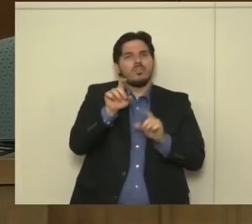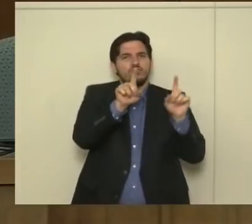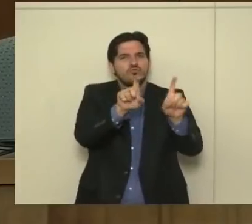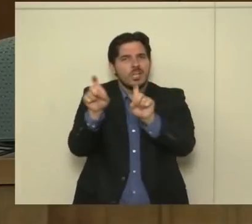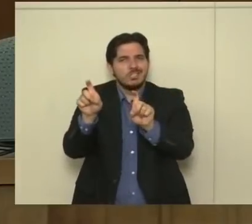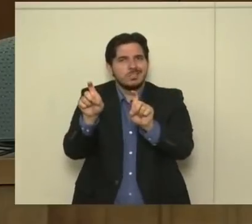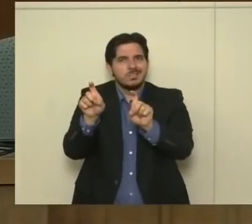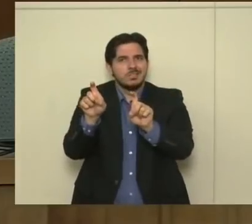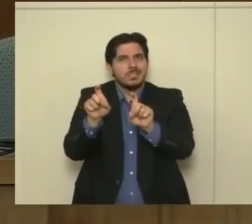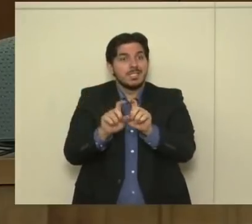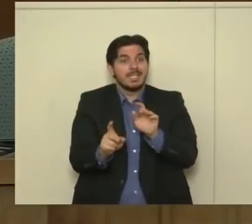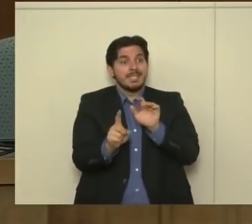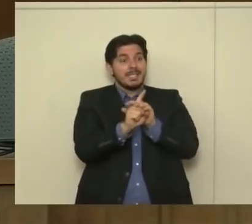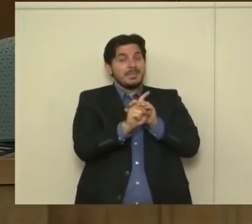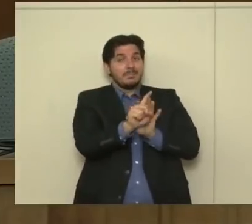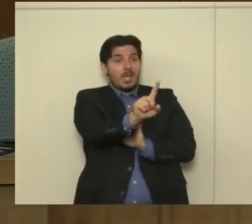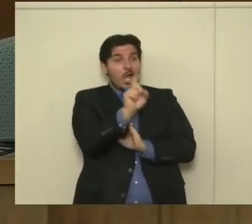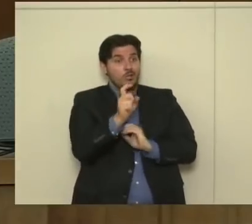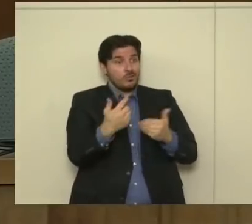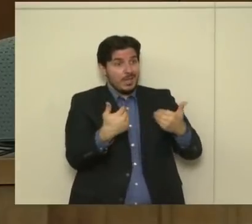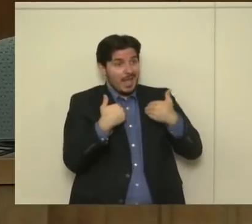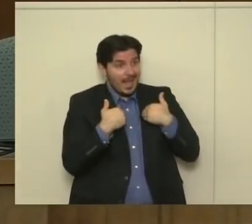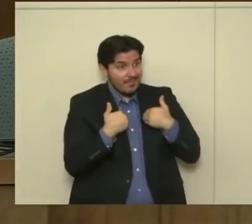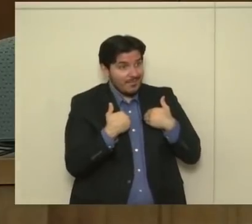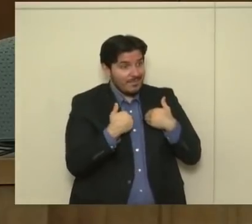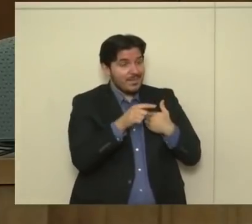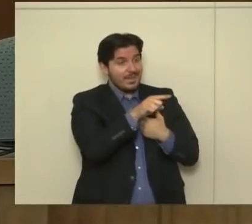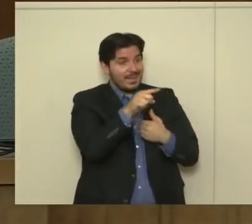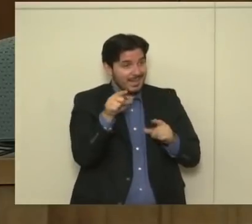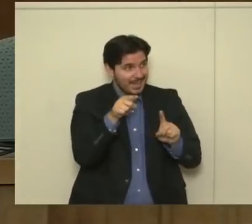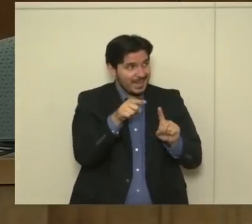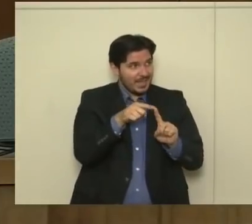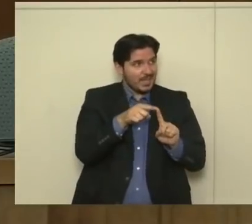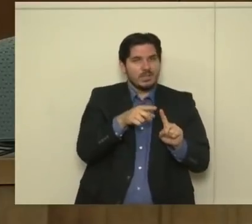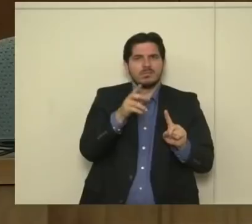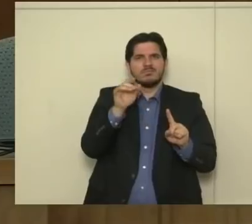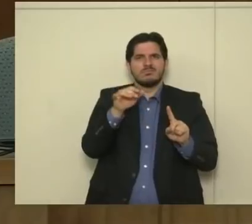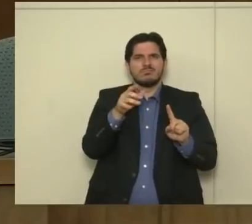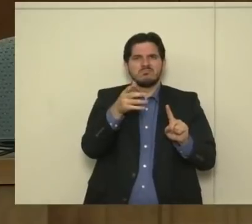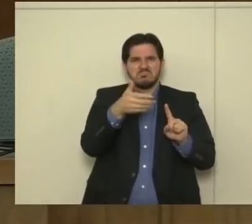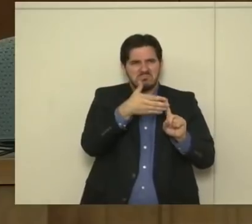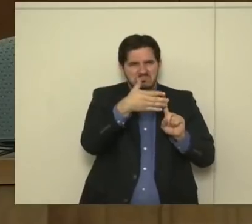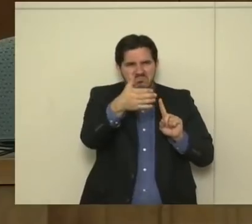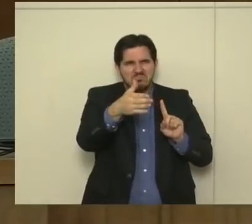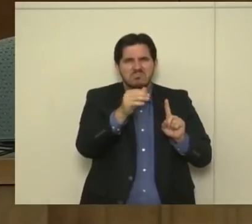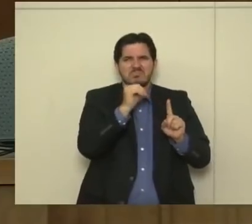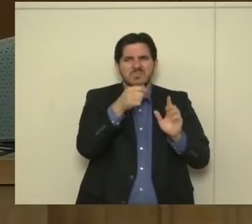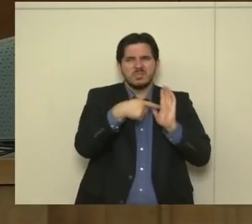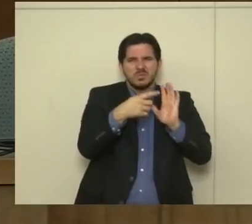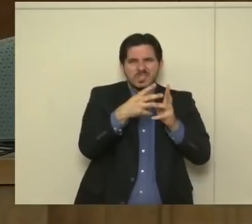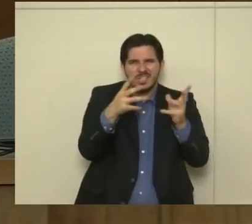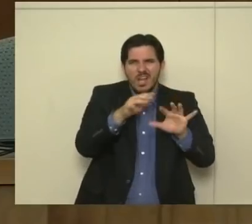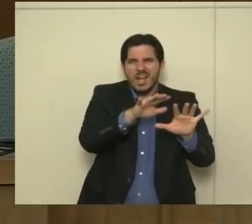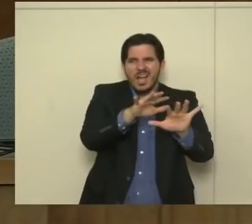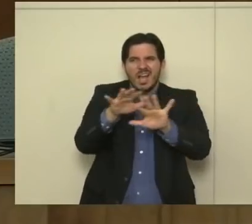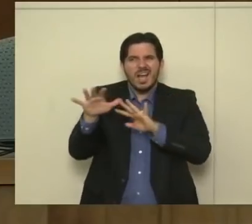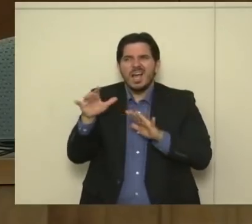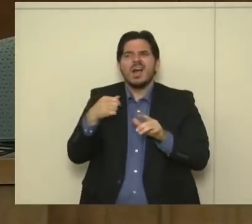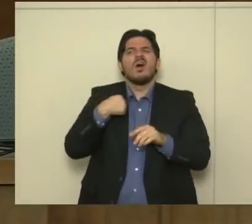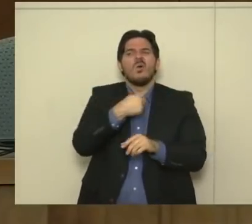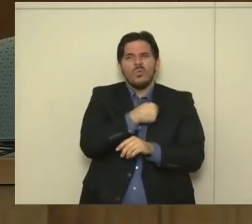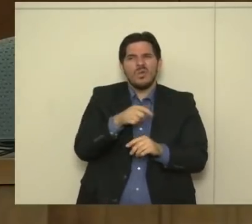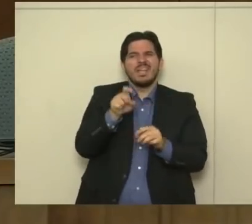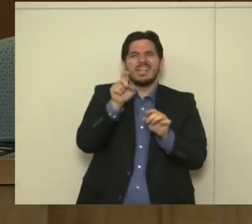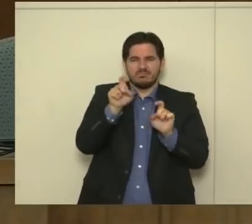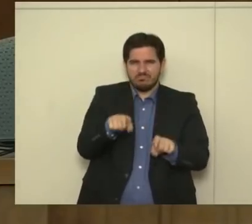if we did another 5,000 a day, 10,000 a day, it would only yield something like 7 to 10 more cases. So it's not that thing everyone fear.